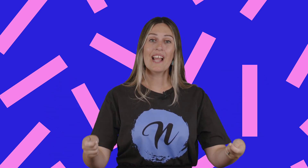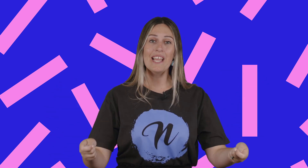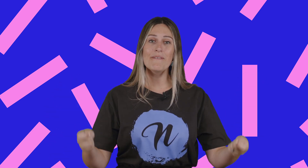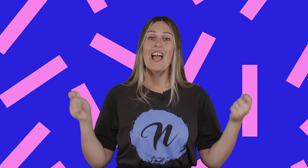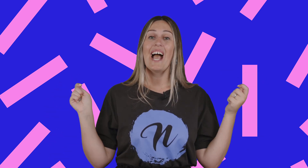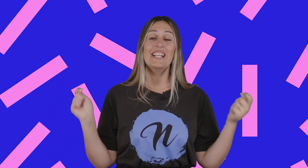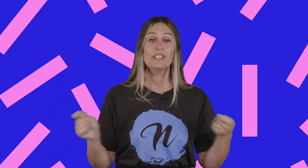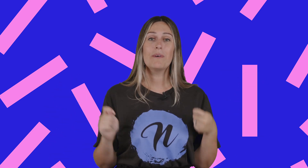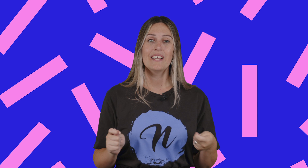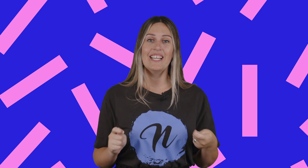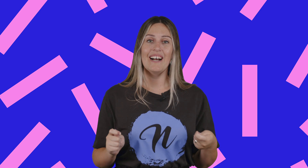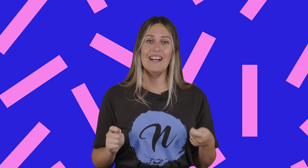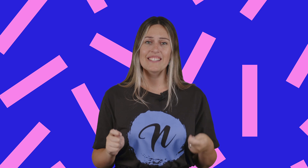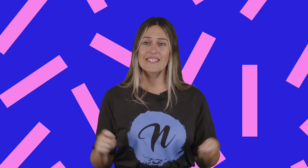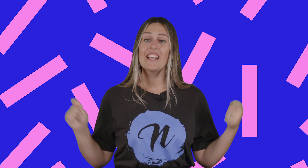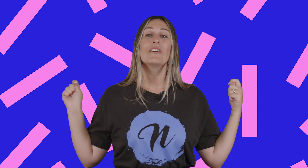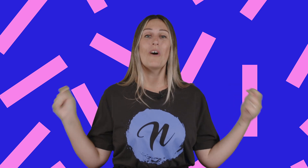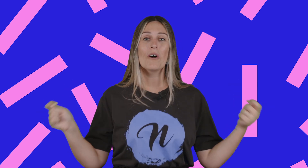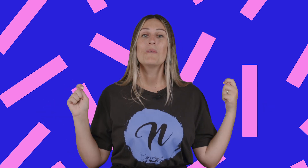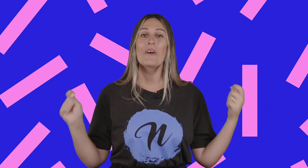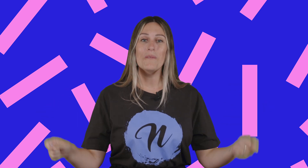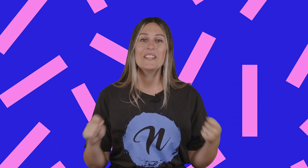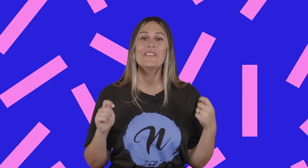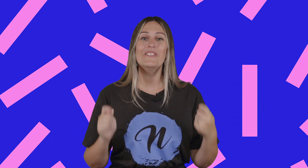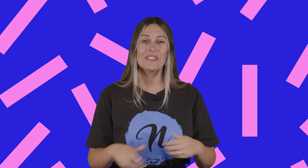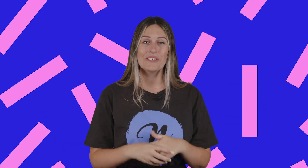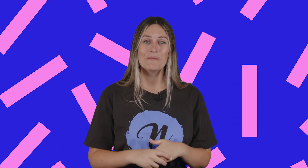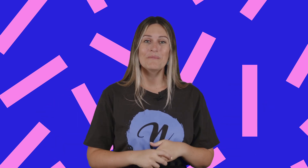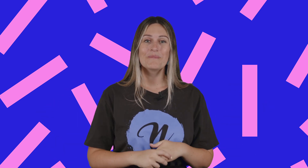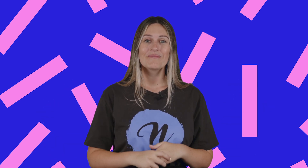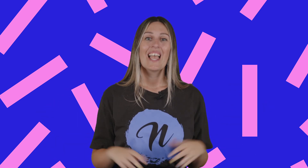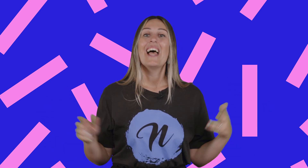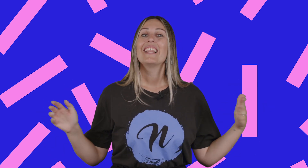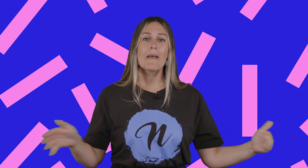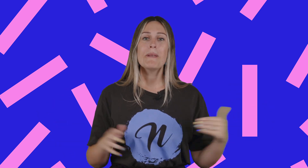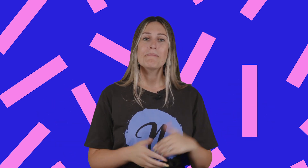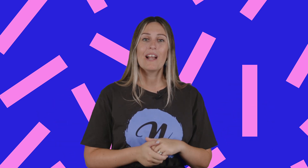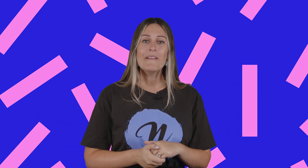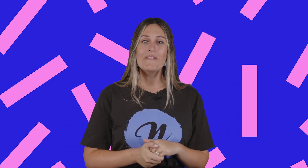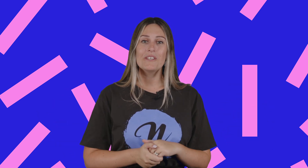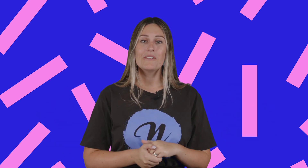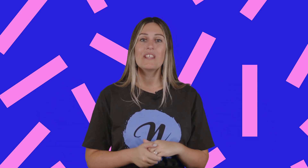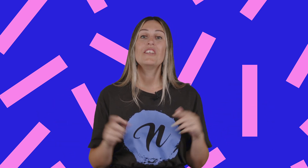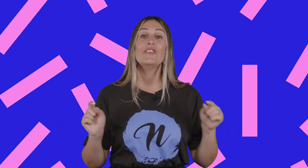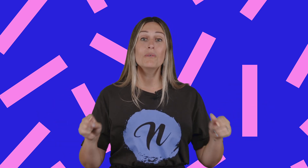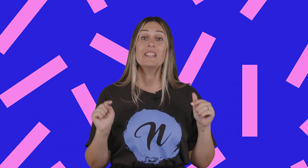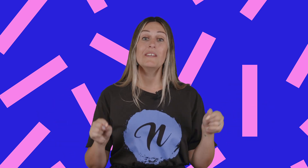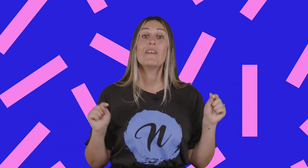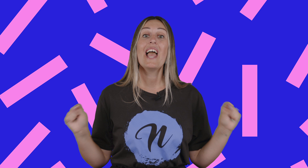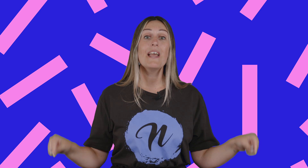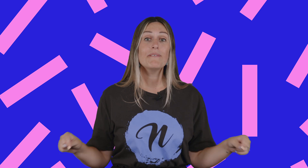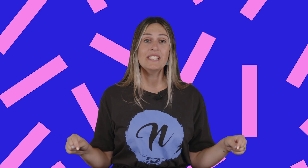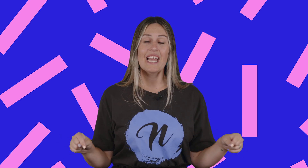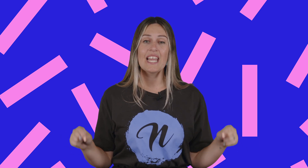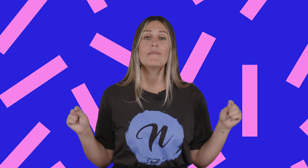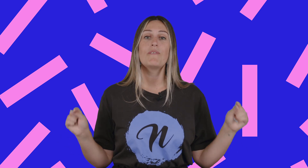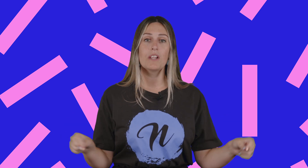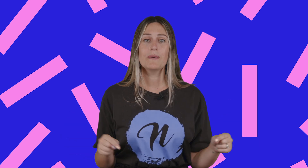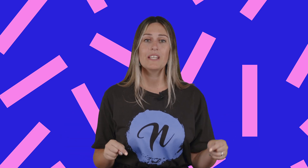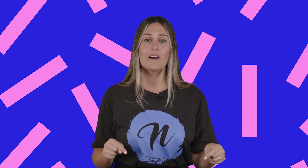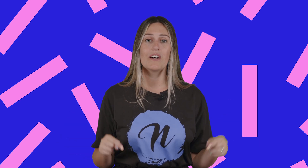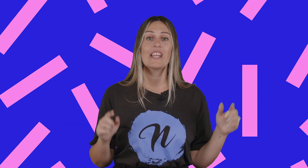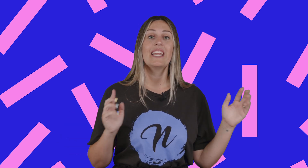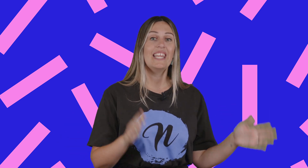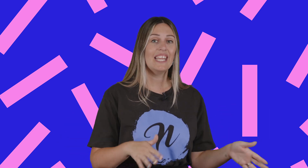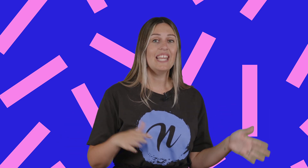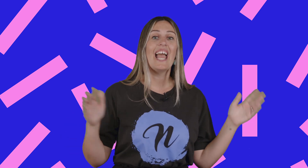to be brave and do what he asks, God will go with you too. Let me pray for you that you would live every day